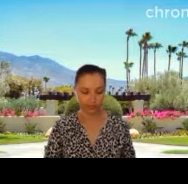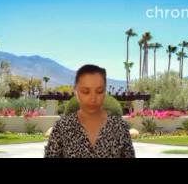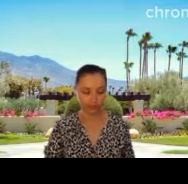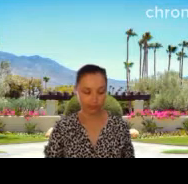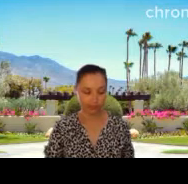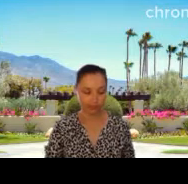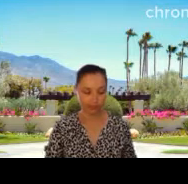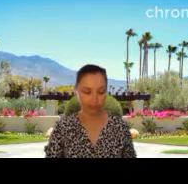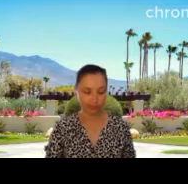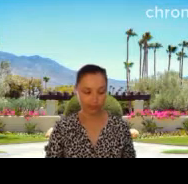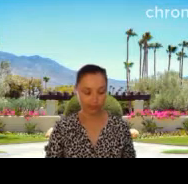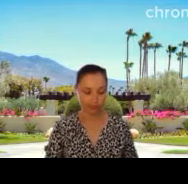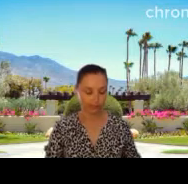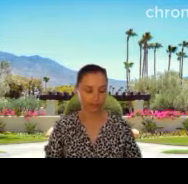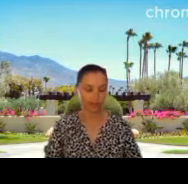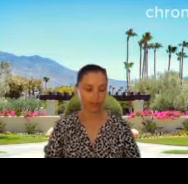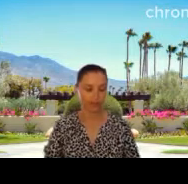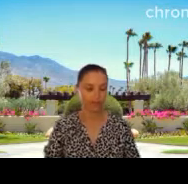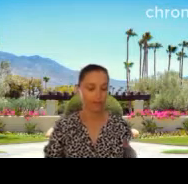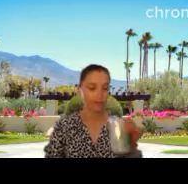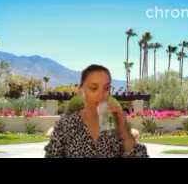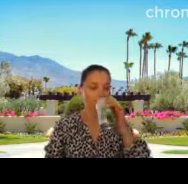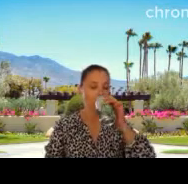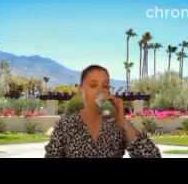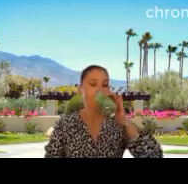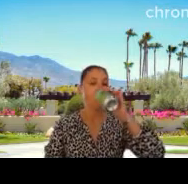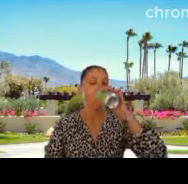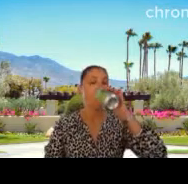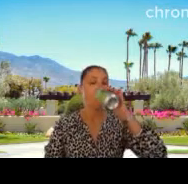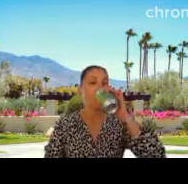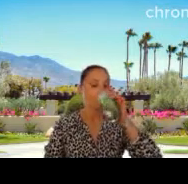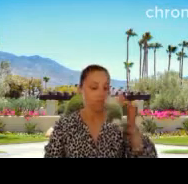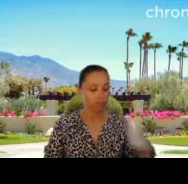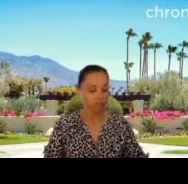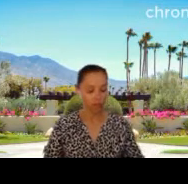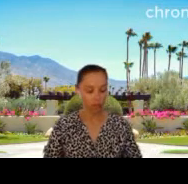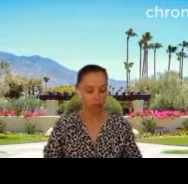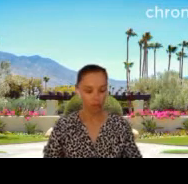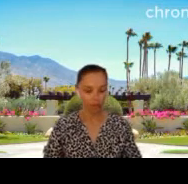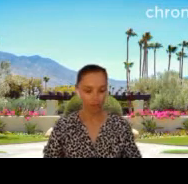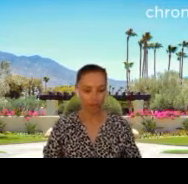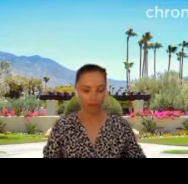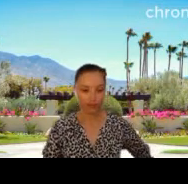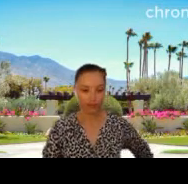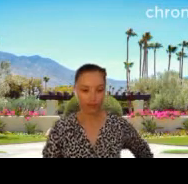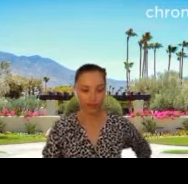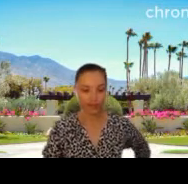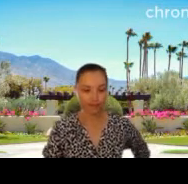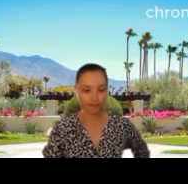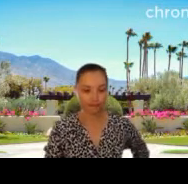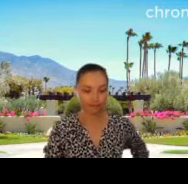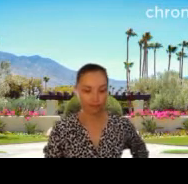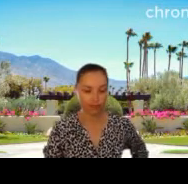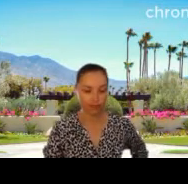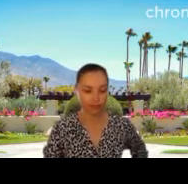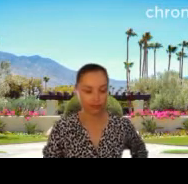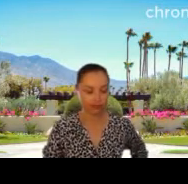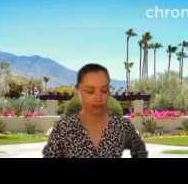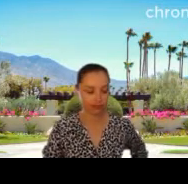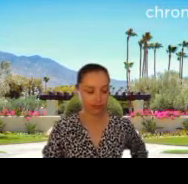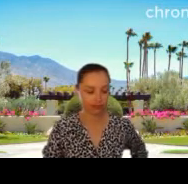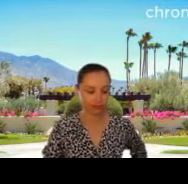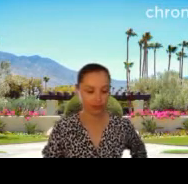And we all, our 3 agencies, identified that the development of an equity advisory committee as a